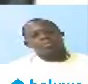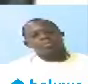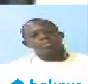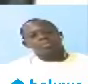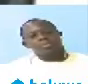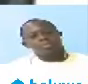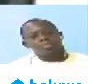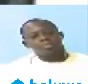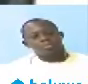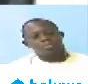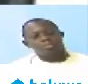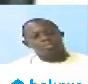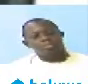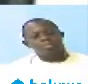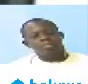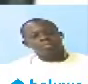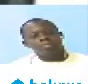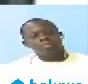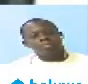purpose?